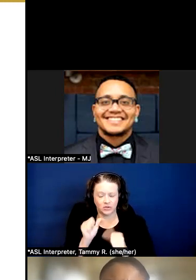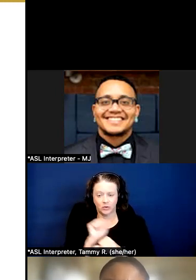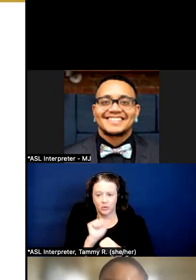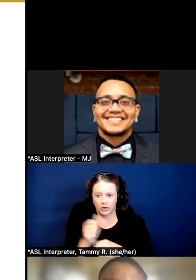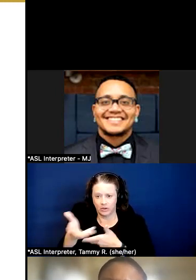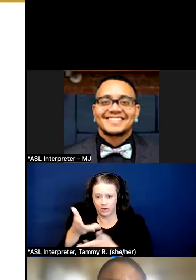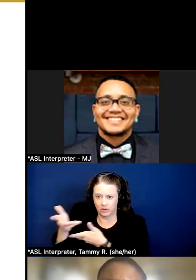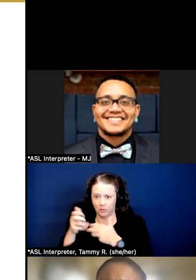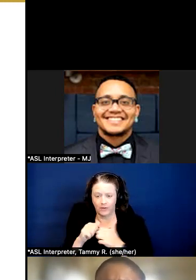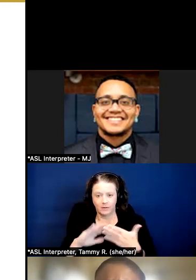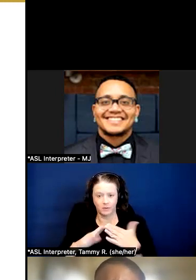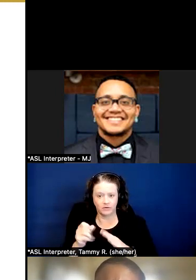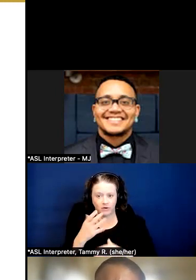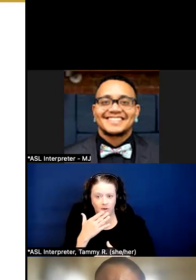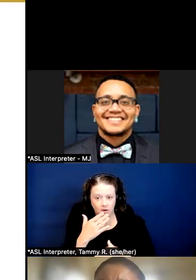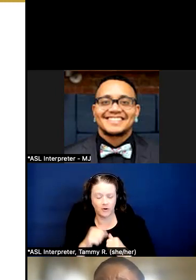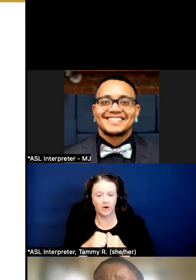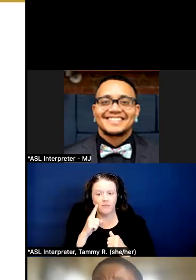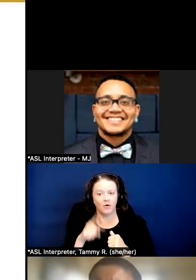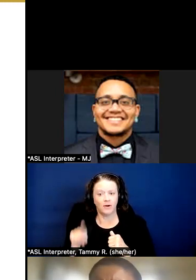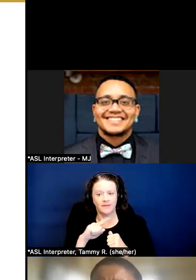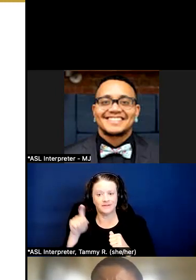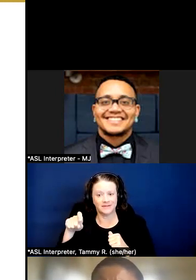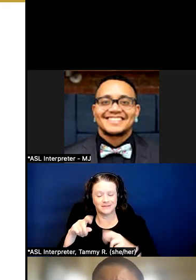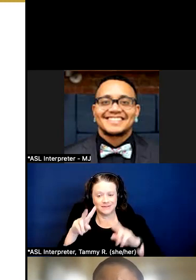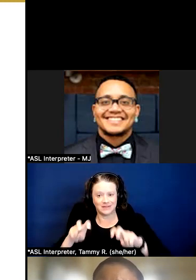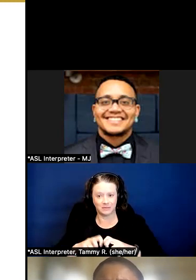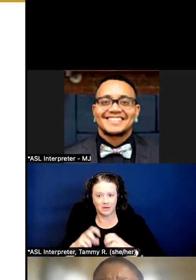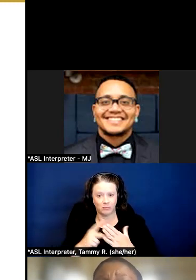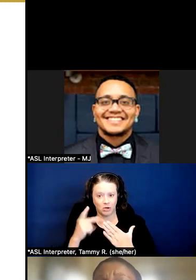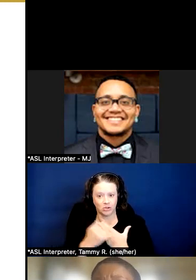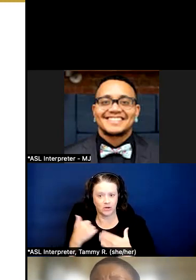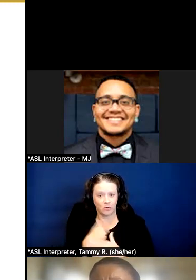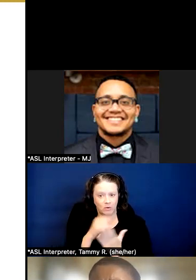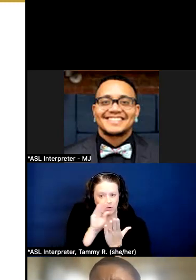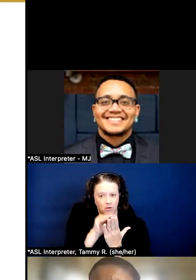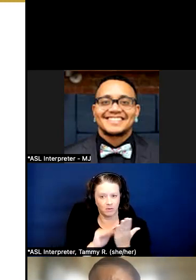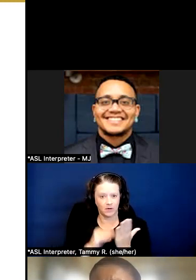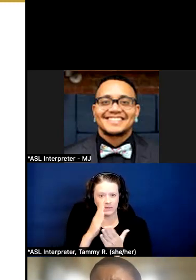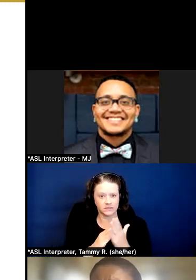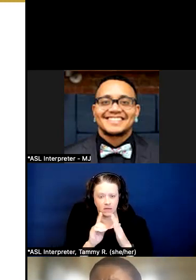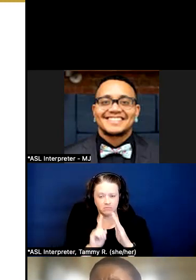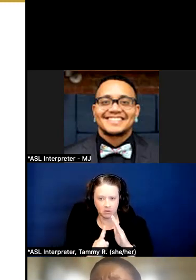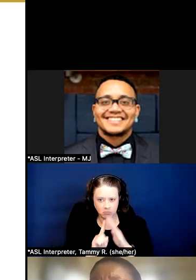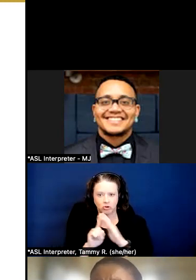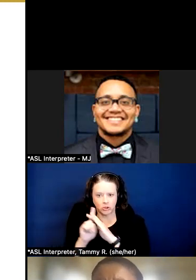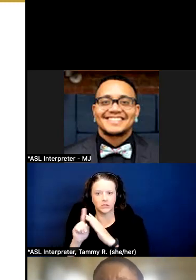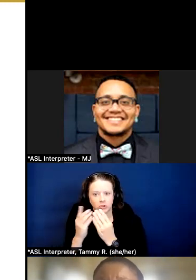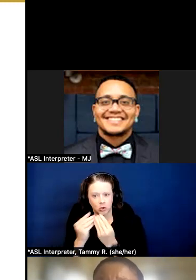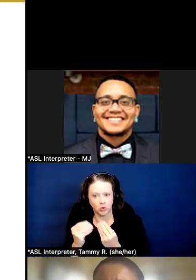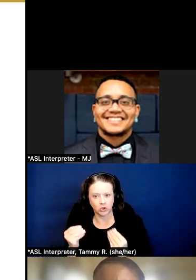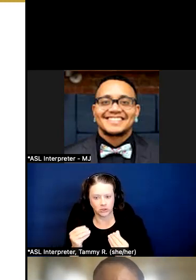of color, for this needs assessment project, we also documented some emergent solutions that agencies are